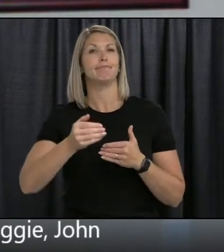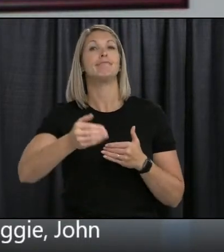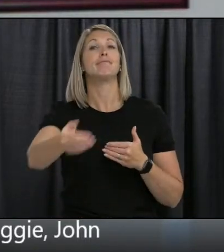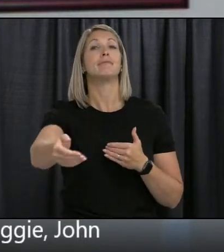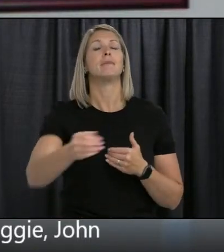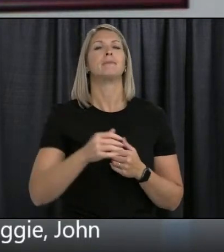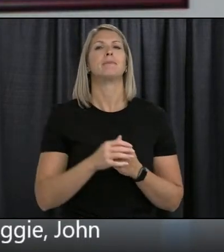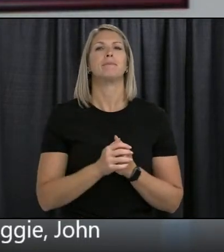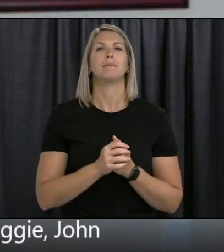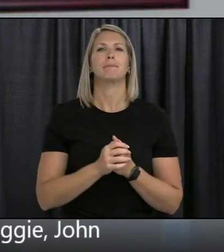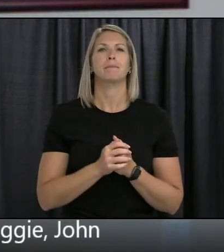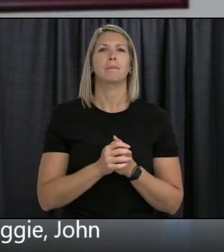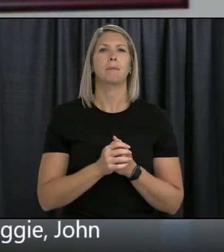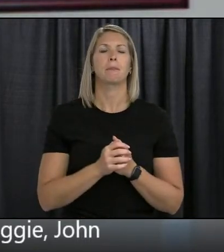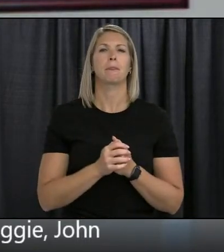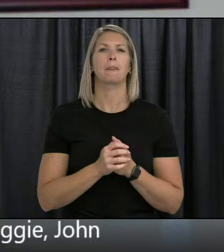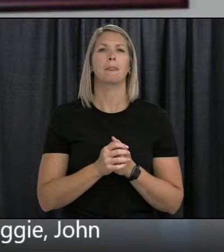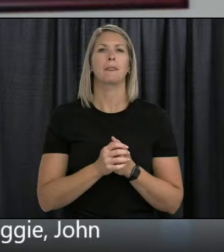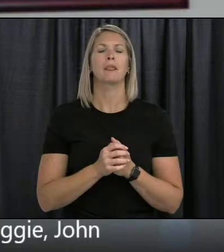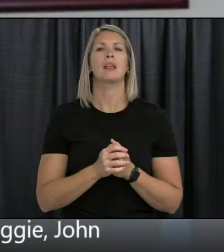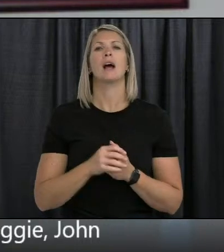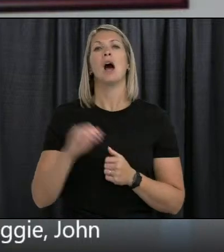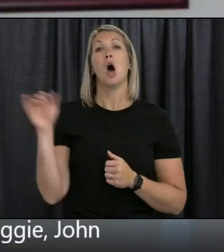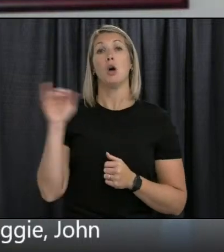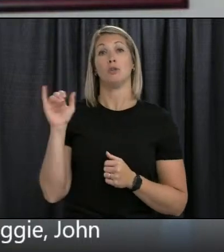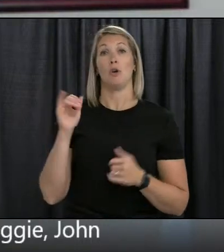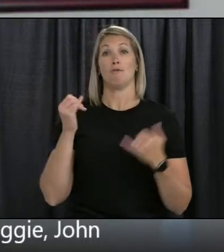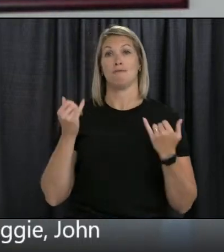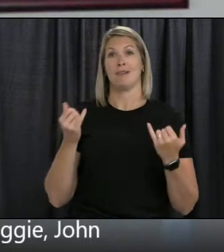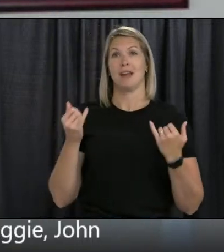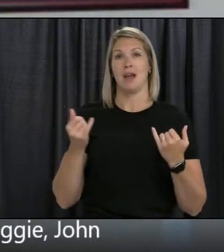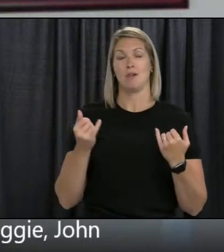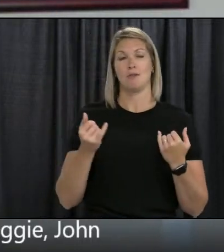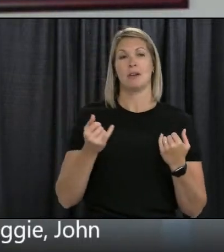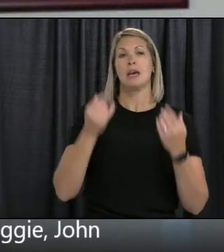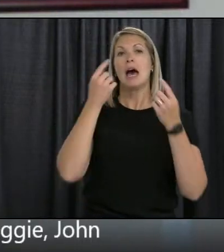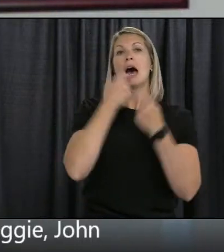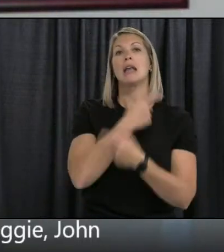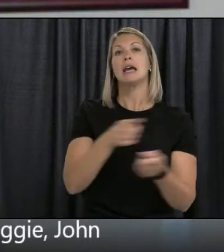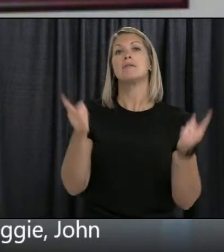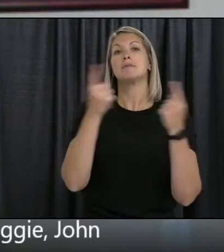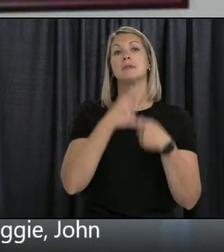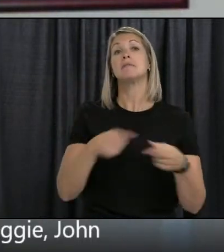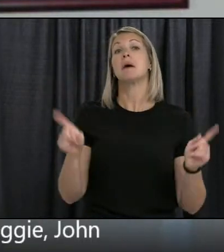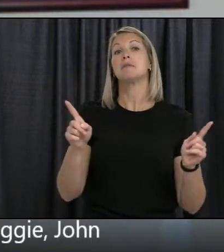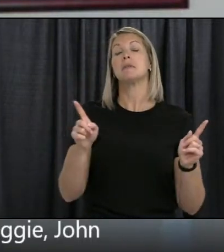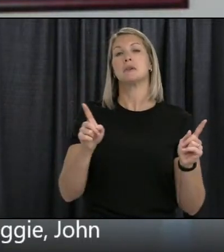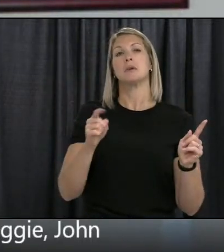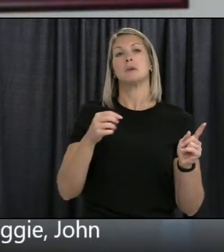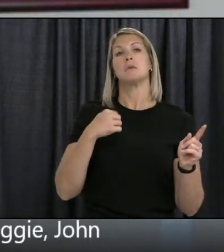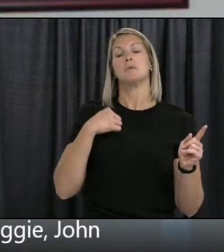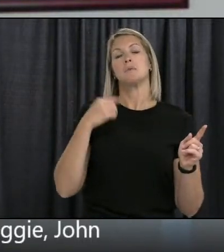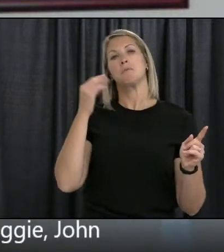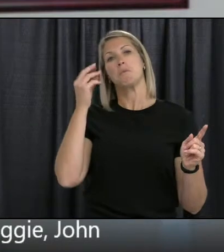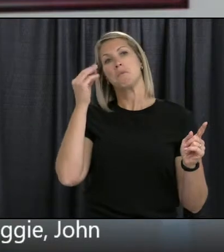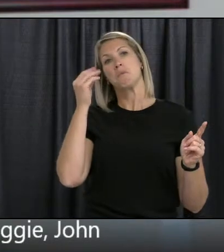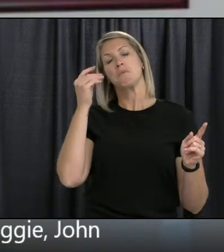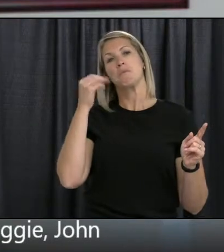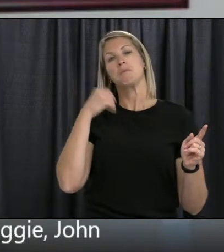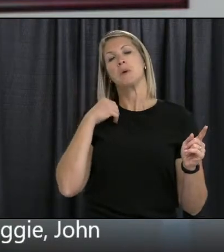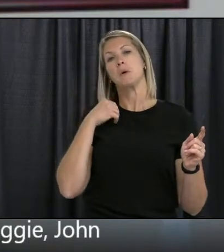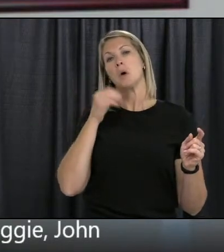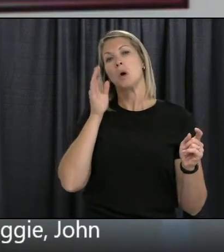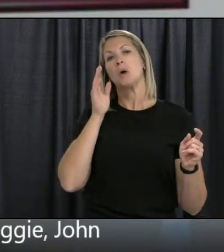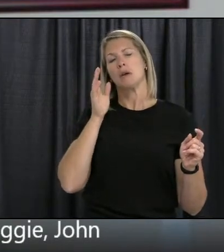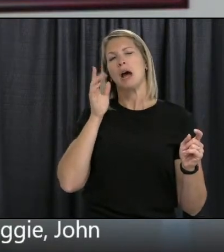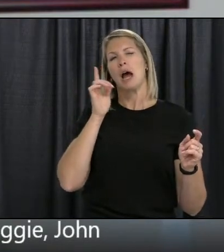releases, given the nature of the epidemiology and prevalence in the province at the moment, and to allow staff to